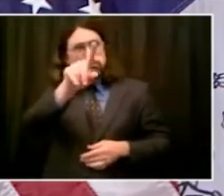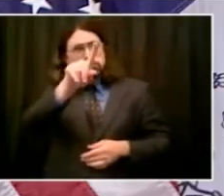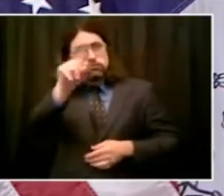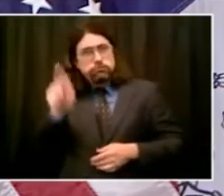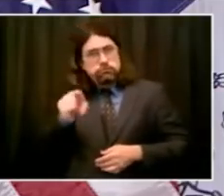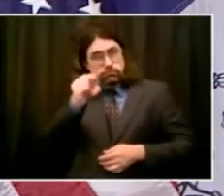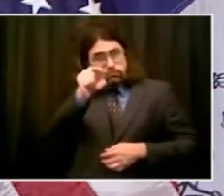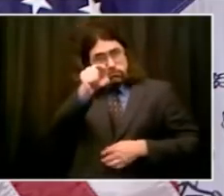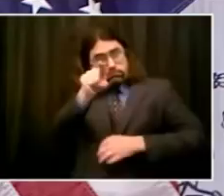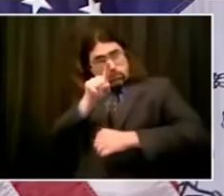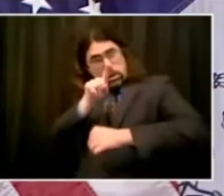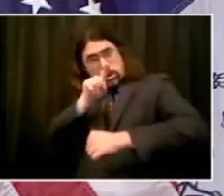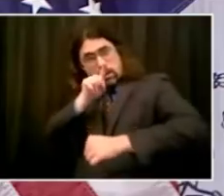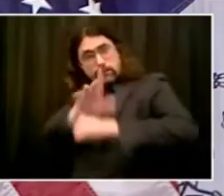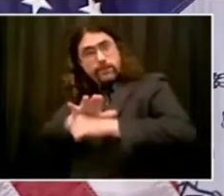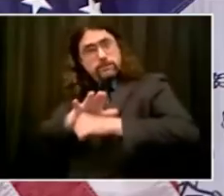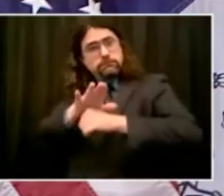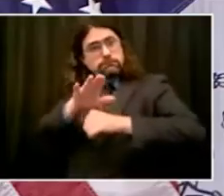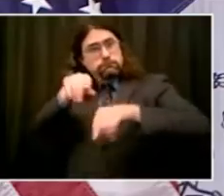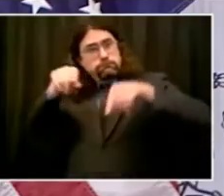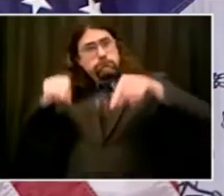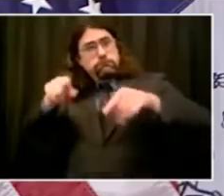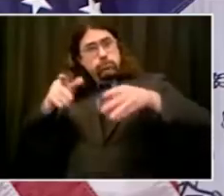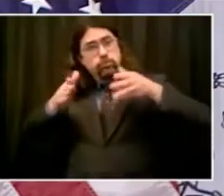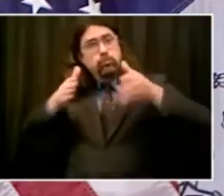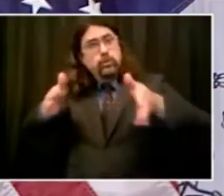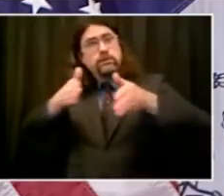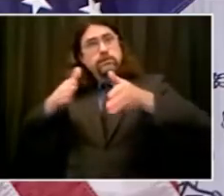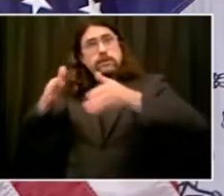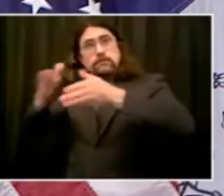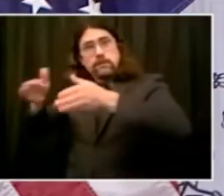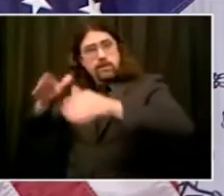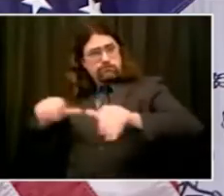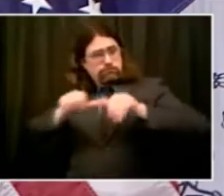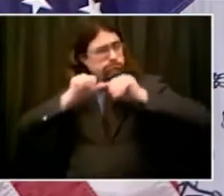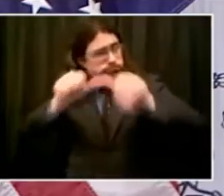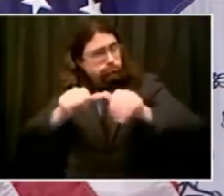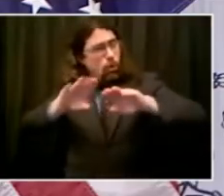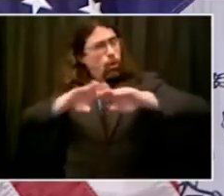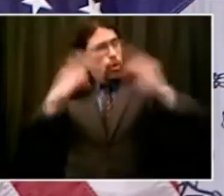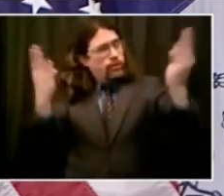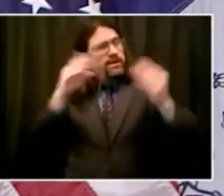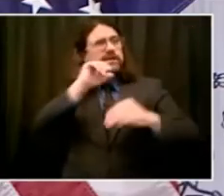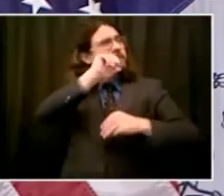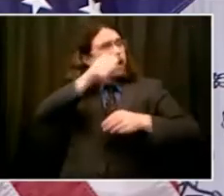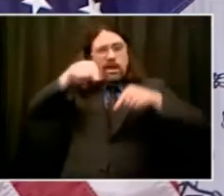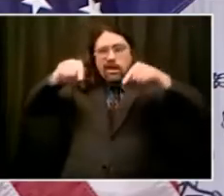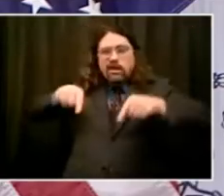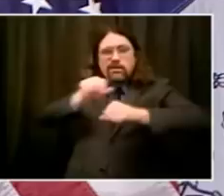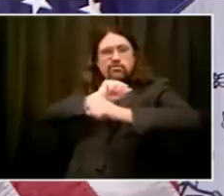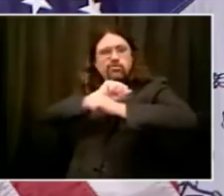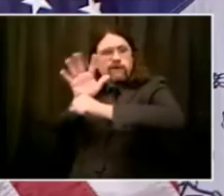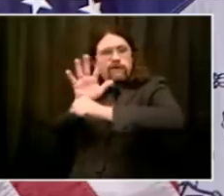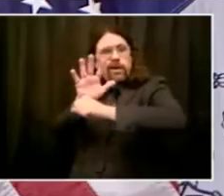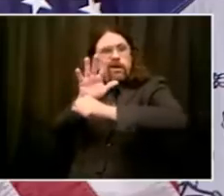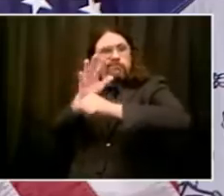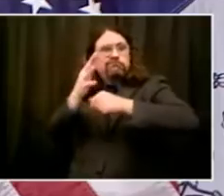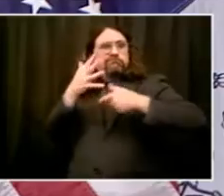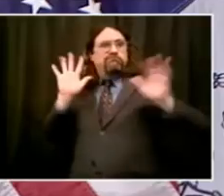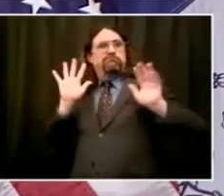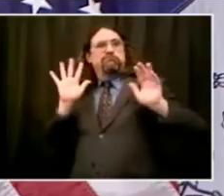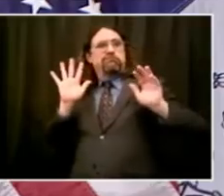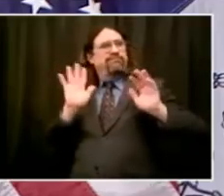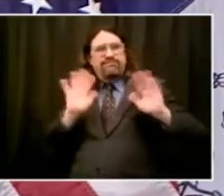over? And if not, have you been in touch with your friend and Paris counterpart, Anne Hidalgo, who recently said, it is out